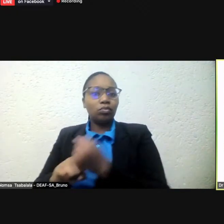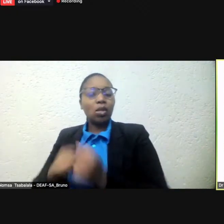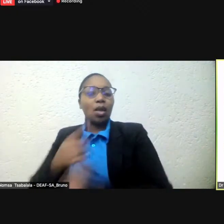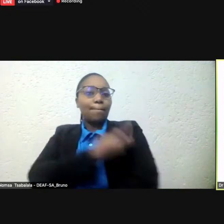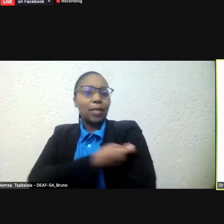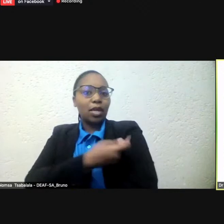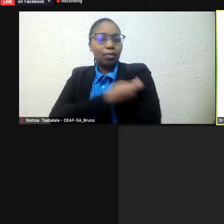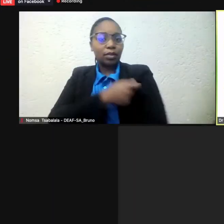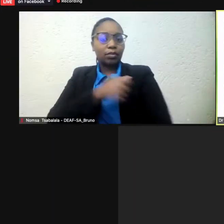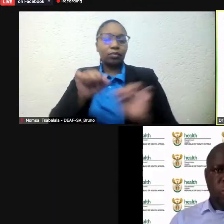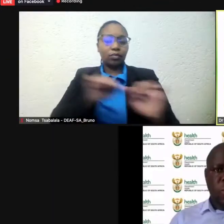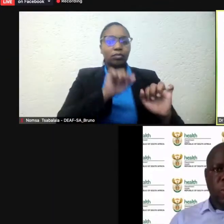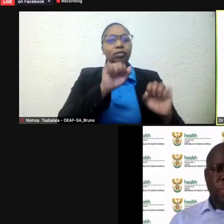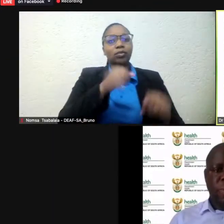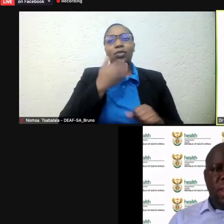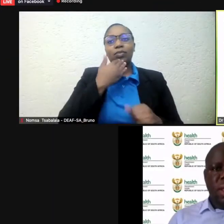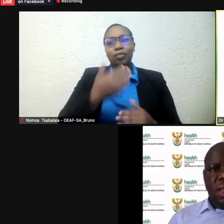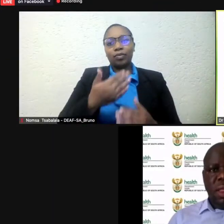you, Foster.